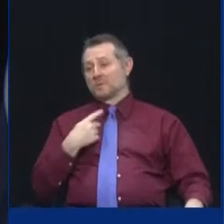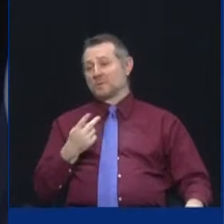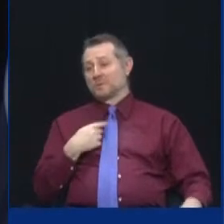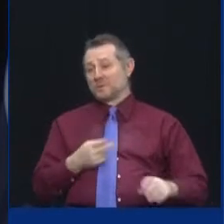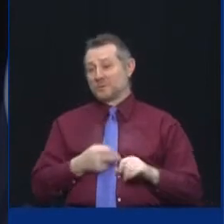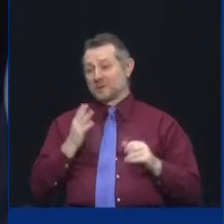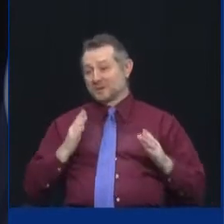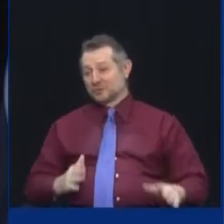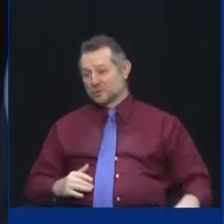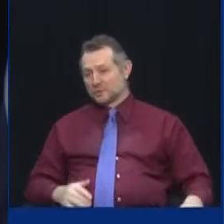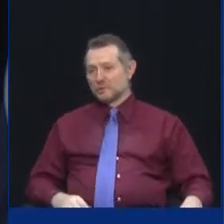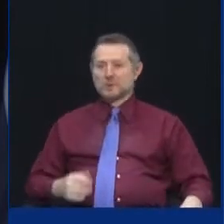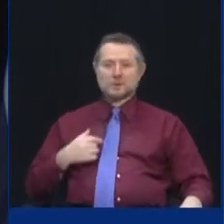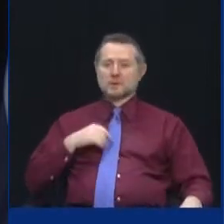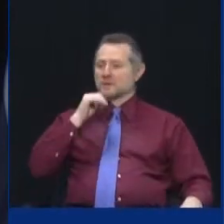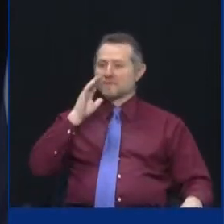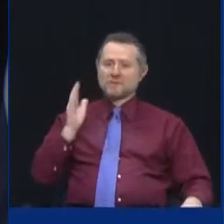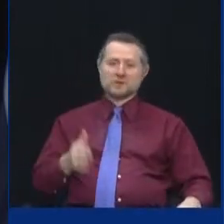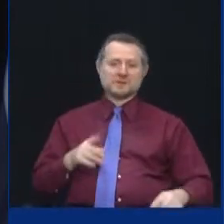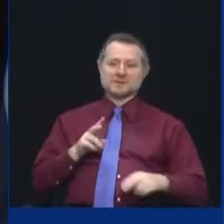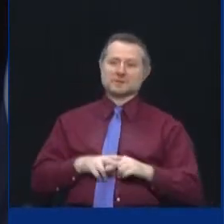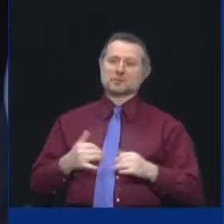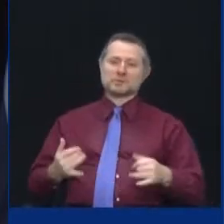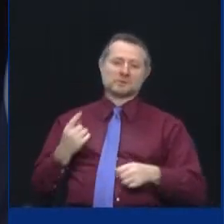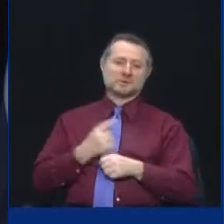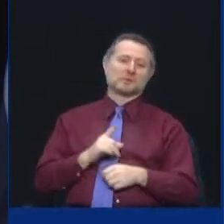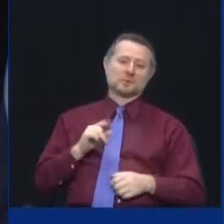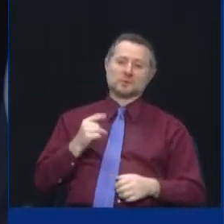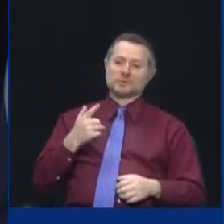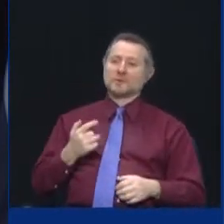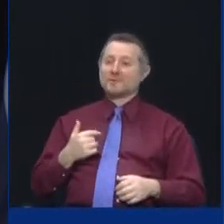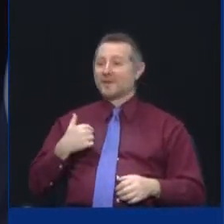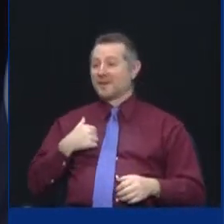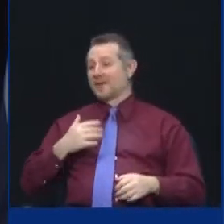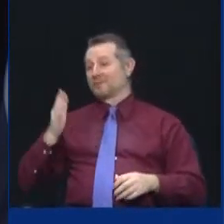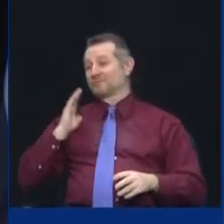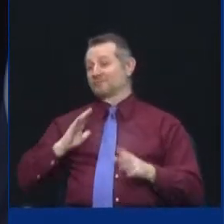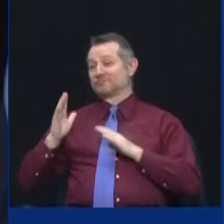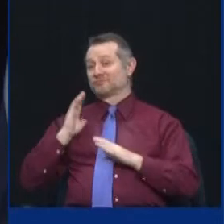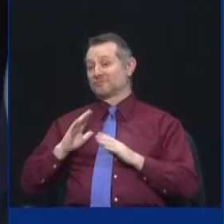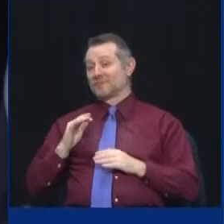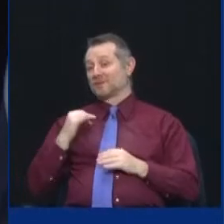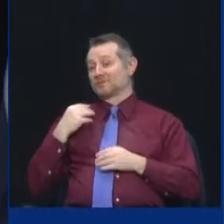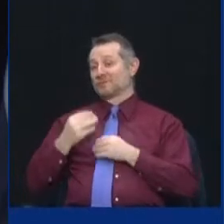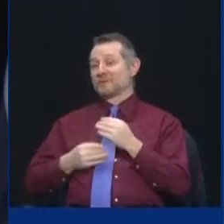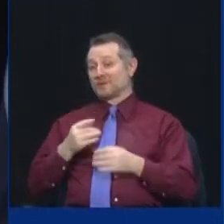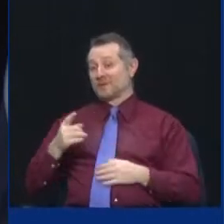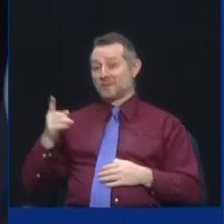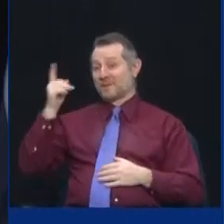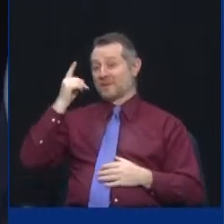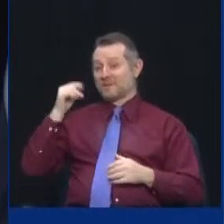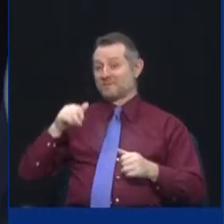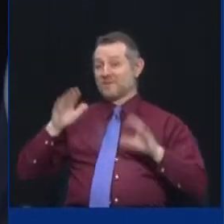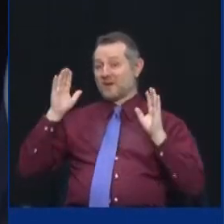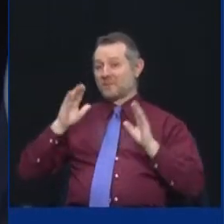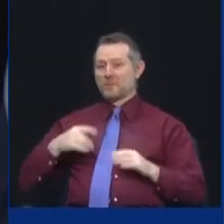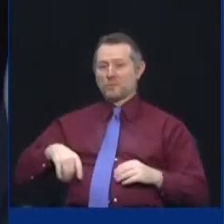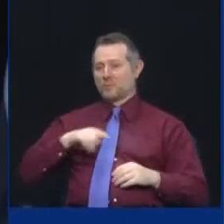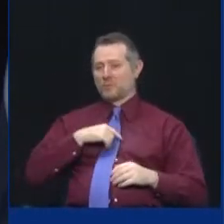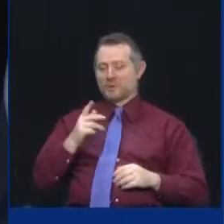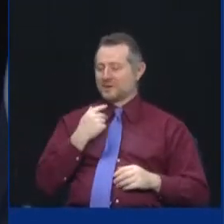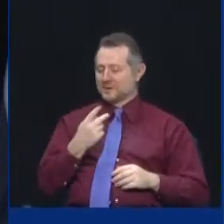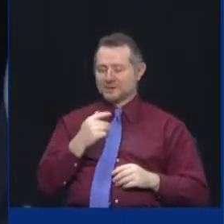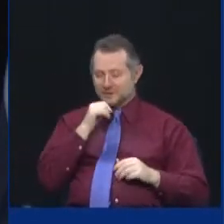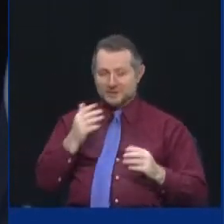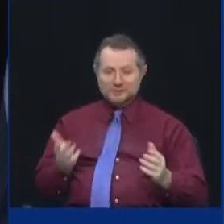here. If our ancestors were people who gave up, we wouldn't be here. It's not in our DNA. It's not